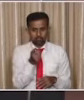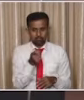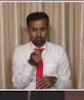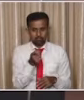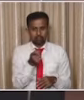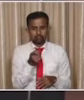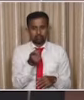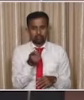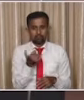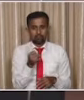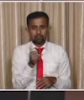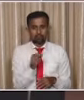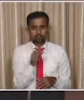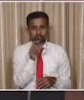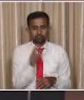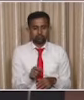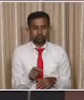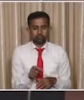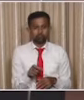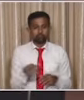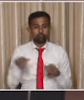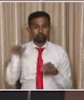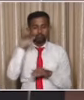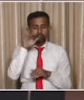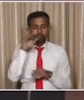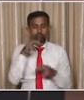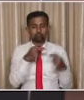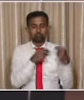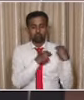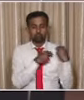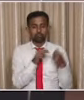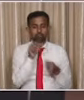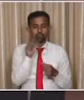we will not go to the Human Rights Commission in the future.